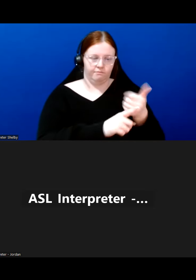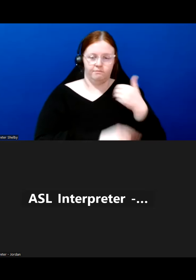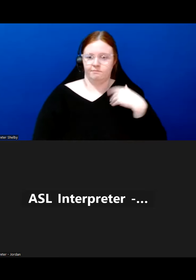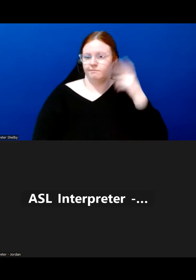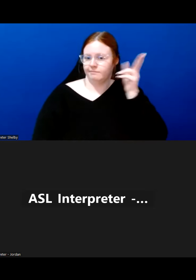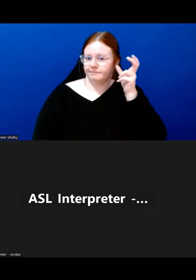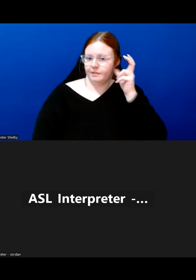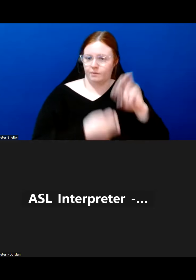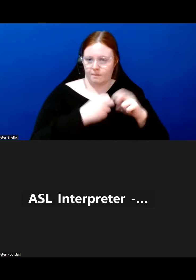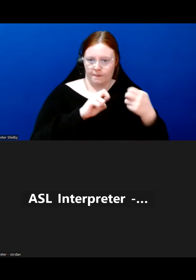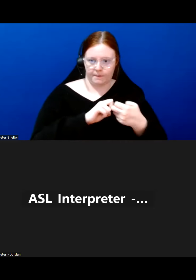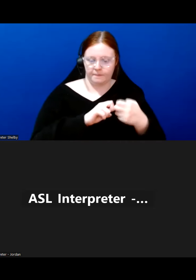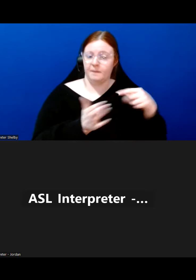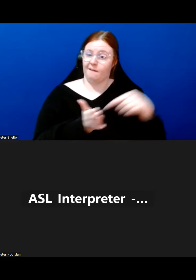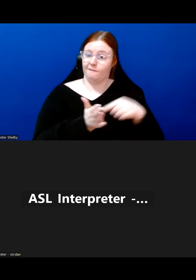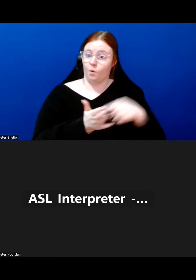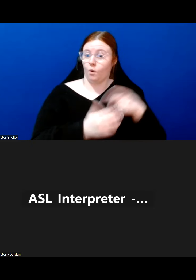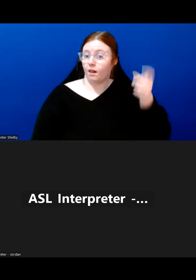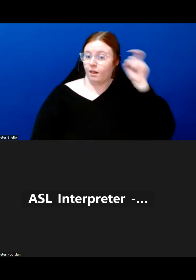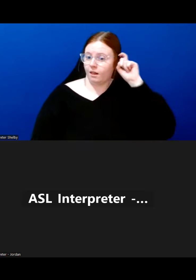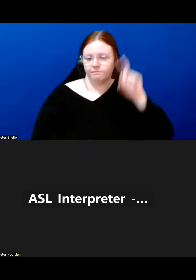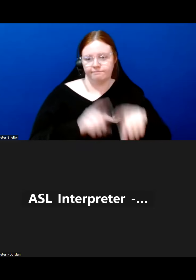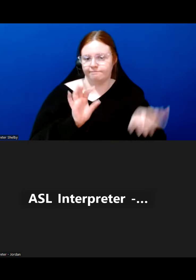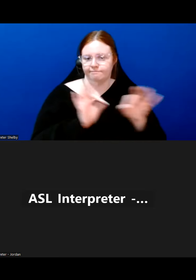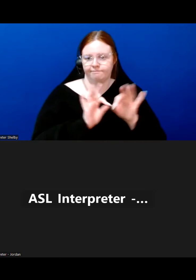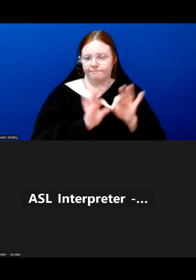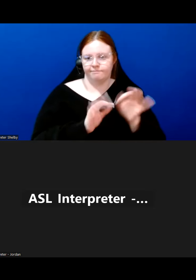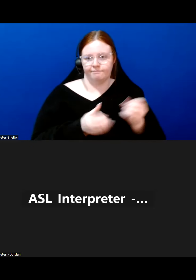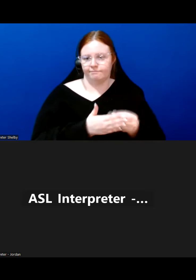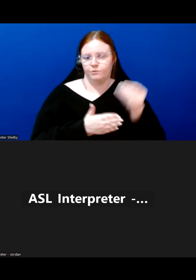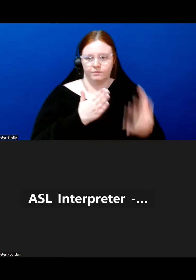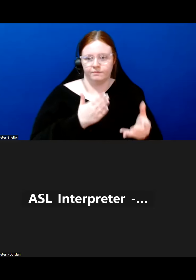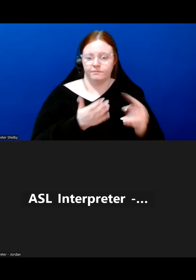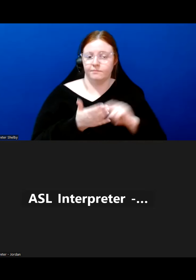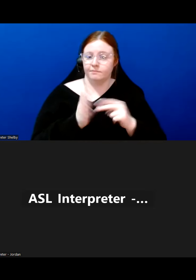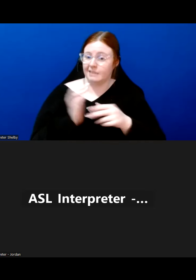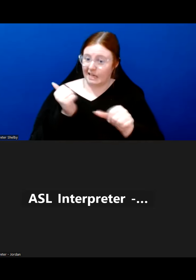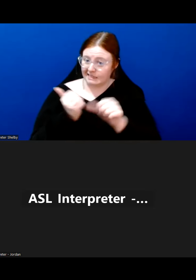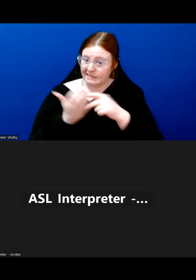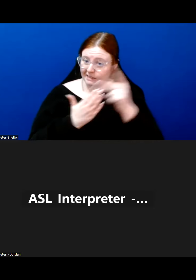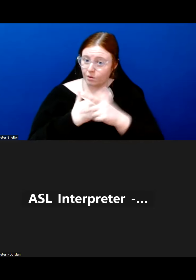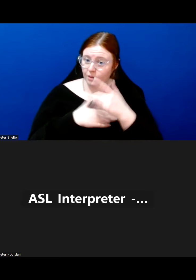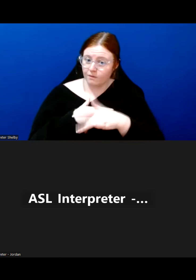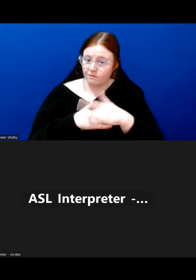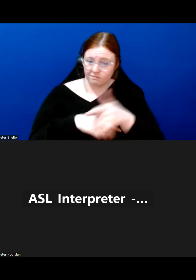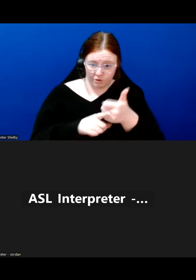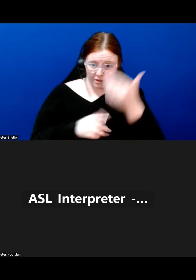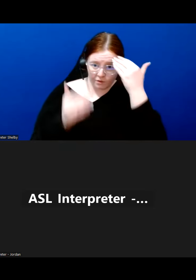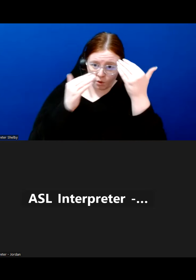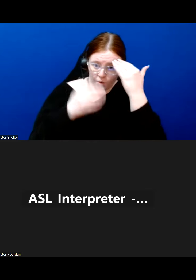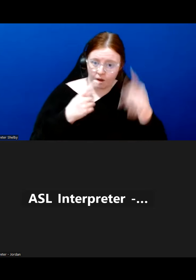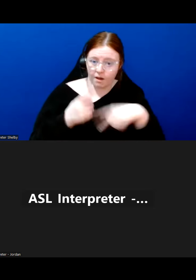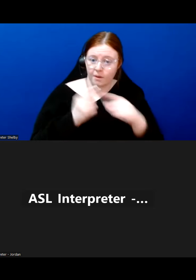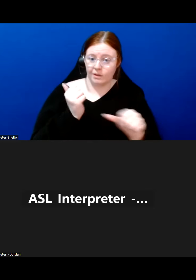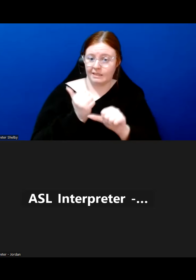but really can't afford hearing aids due to the prices. Are there any assistance programs? So are you aware of any assistance programs that are